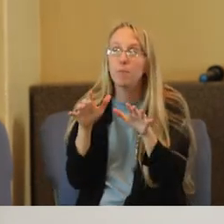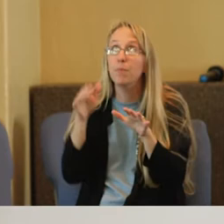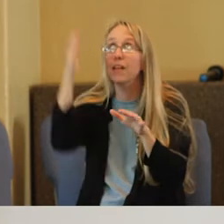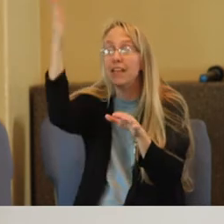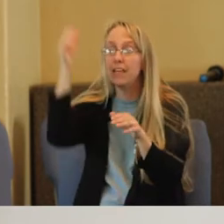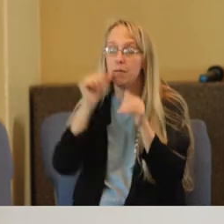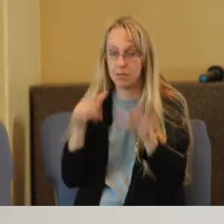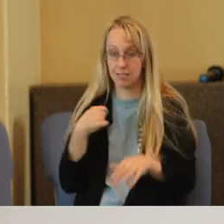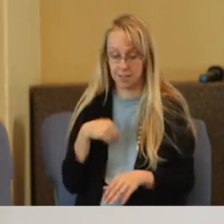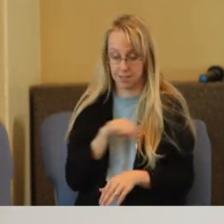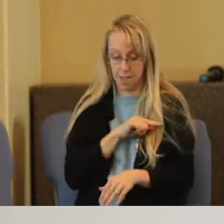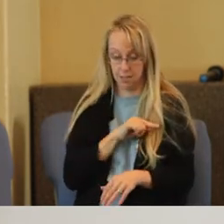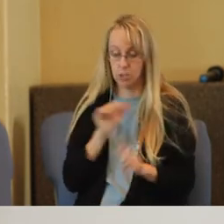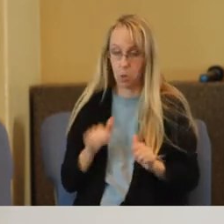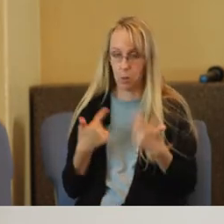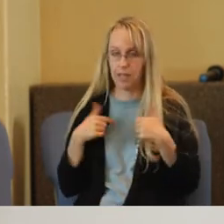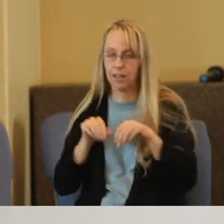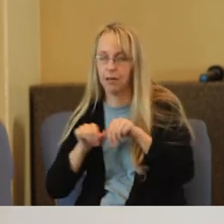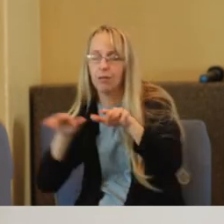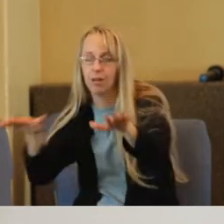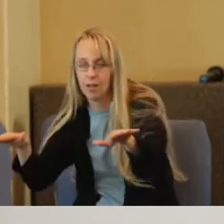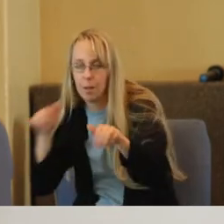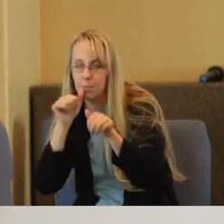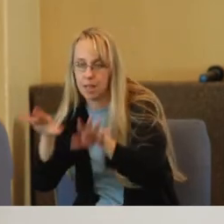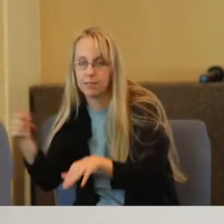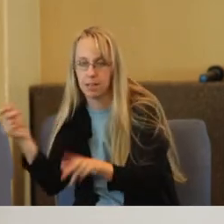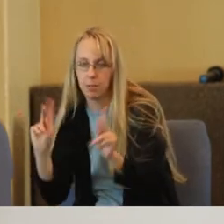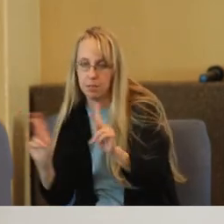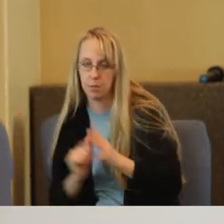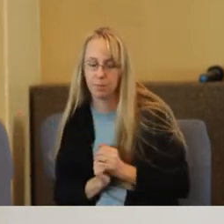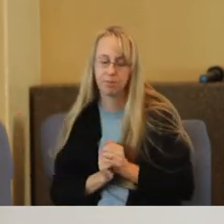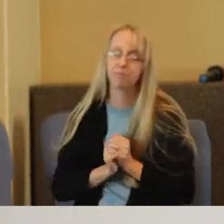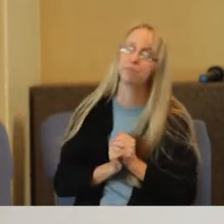be a blessing to other people. So...